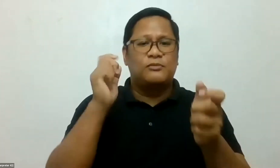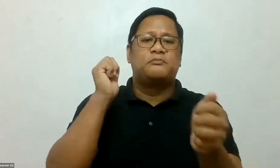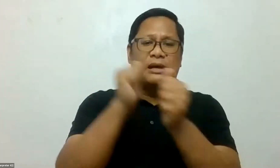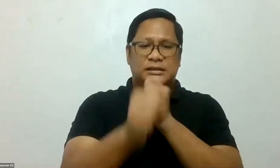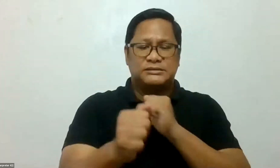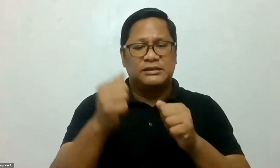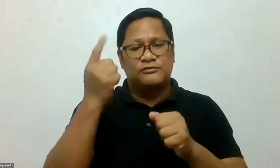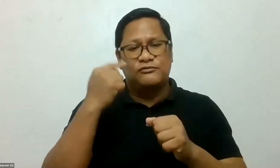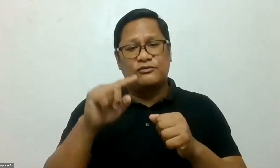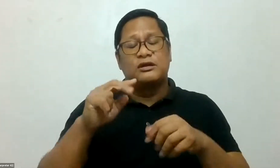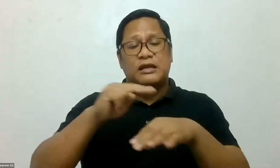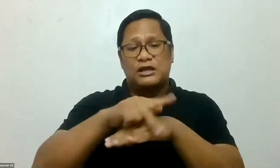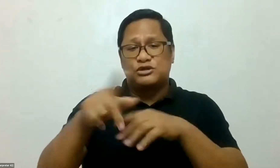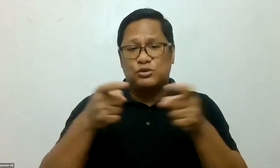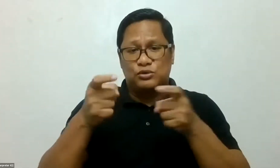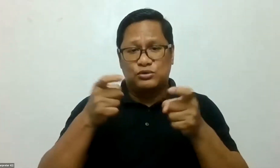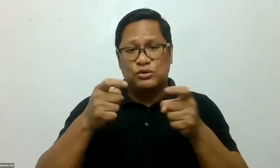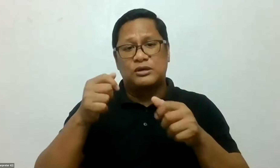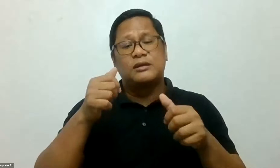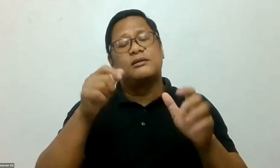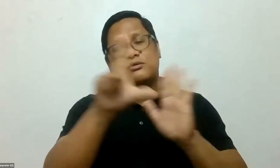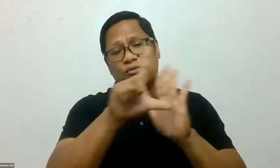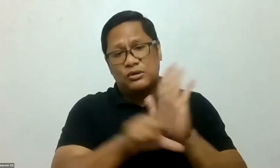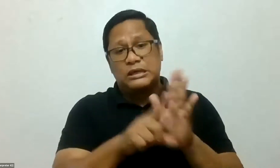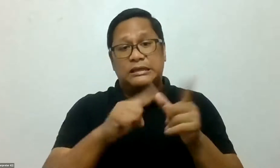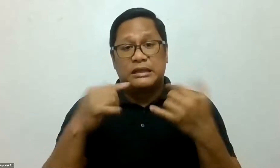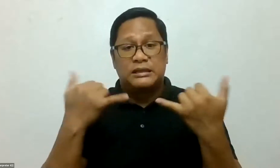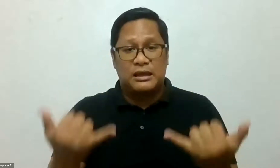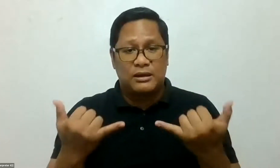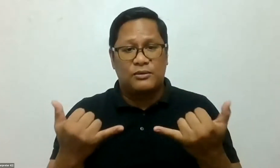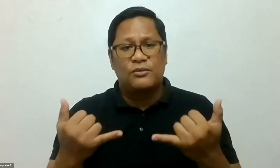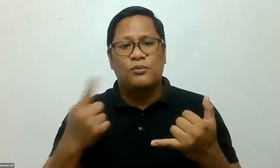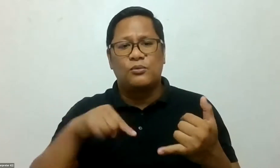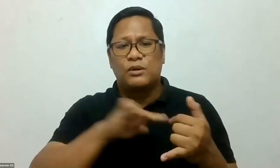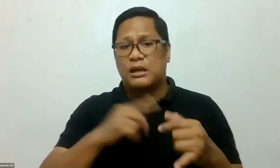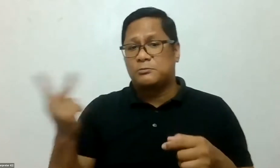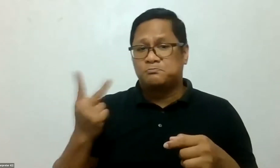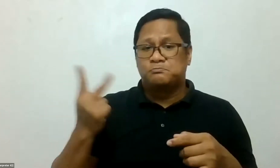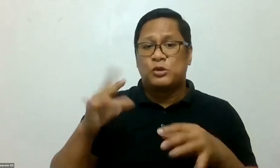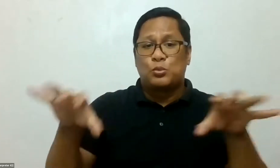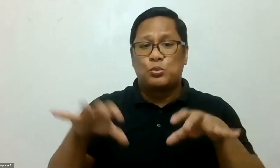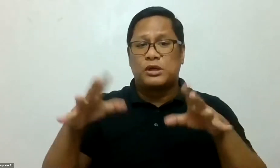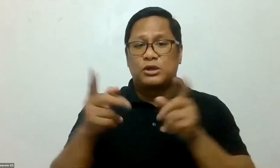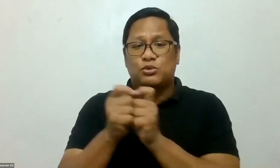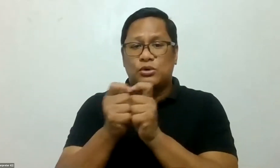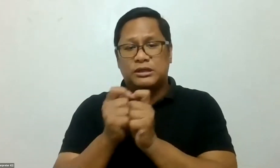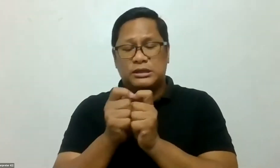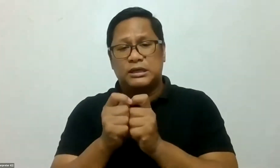Integrated Cancer Control Act. And now we are again working together to finally